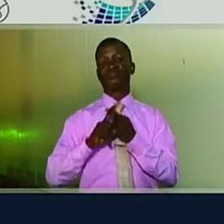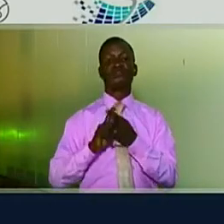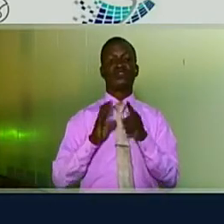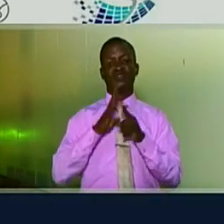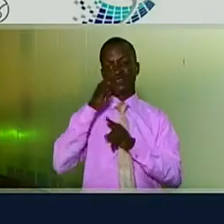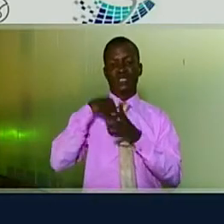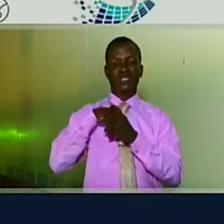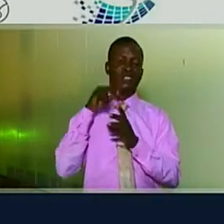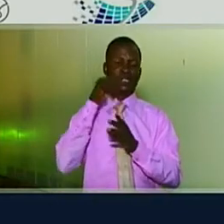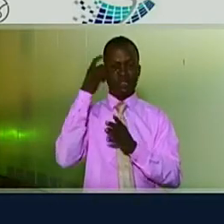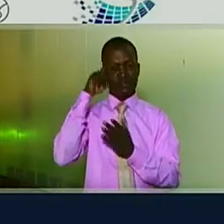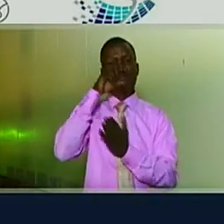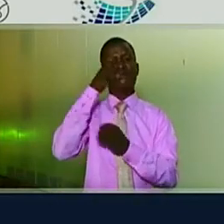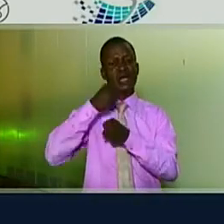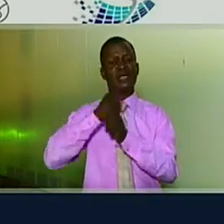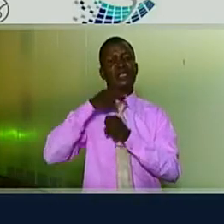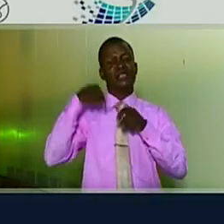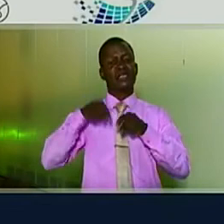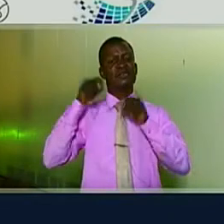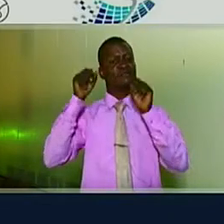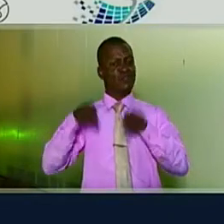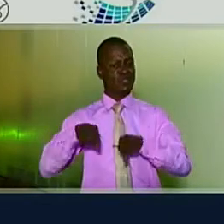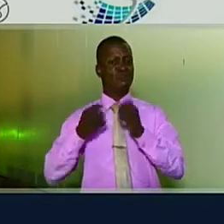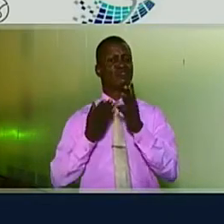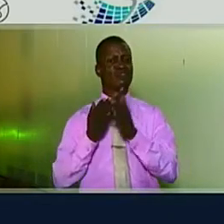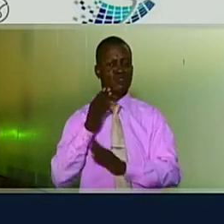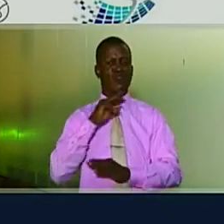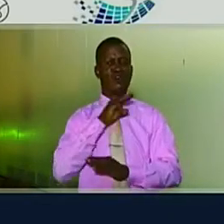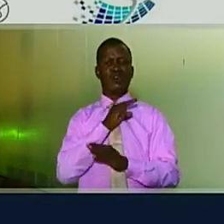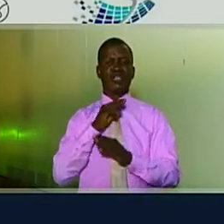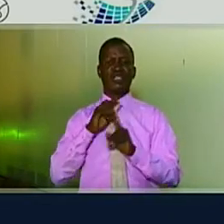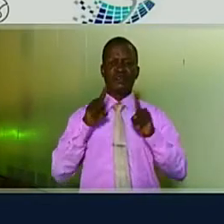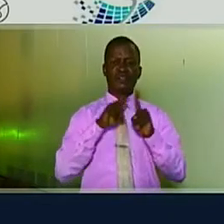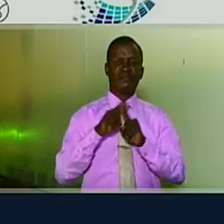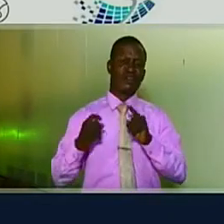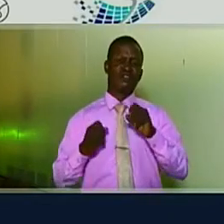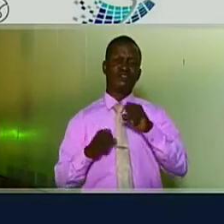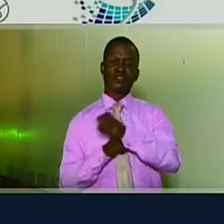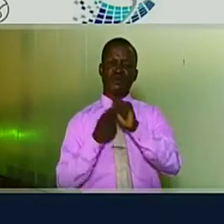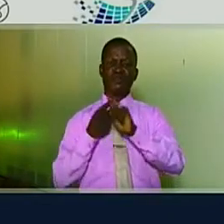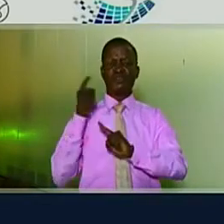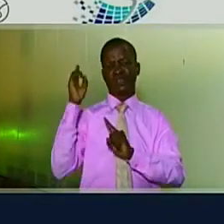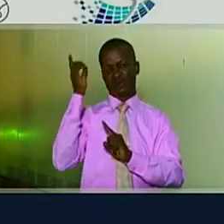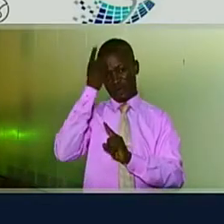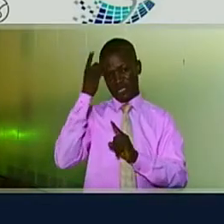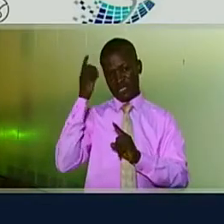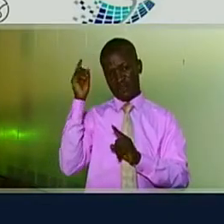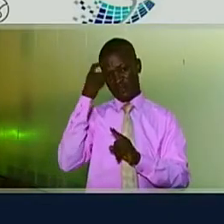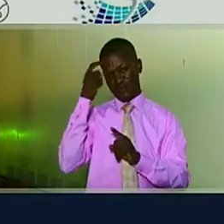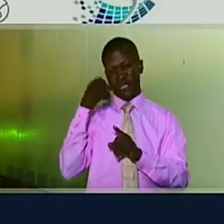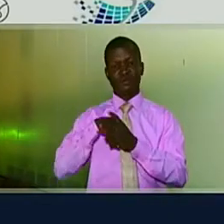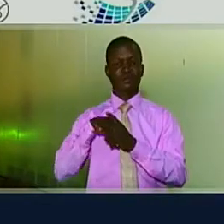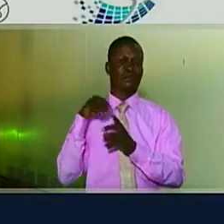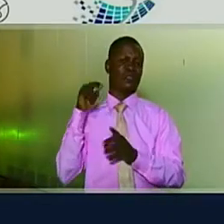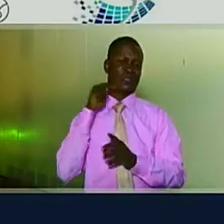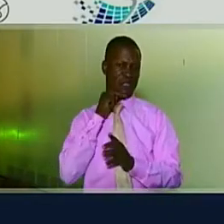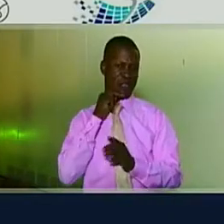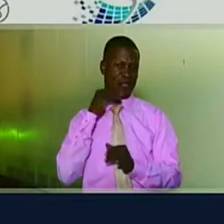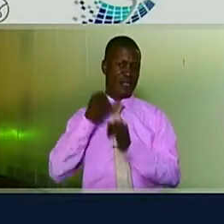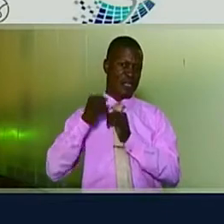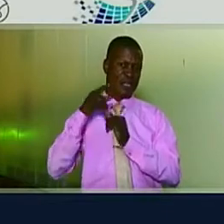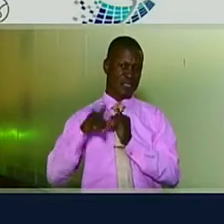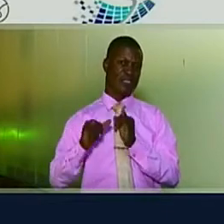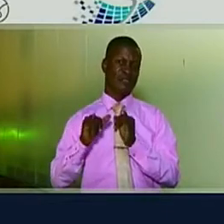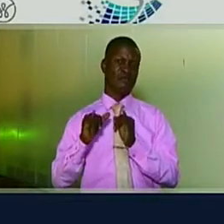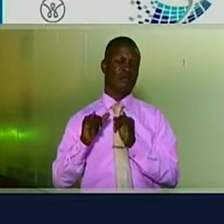for making this possible through the EU support to democratic governance in Nigeria. Lastly, please